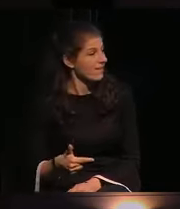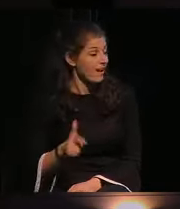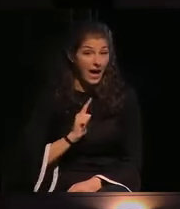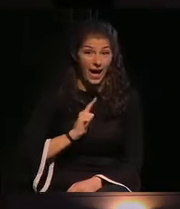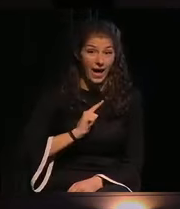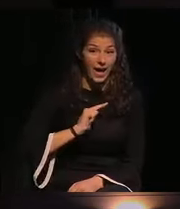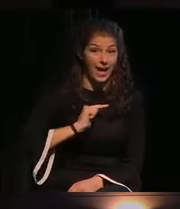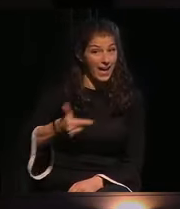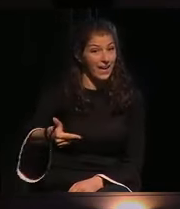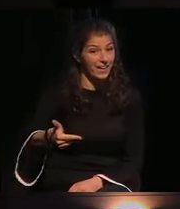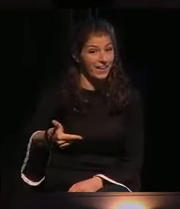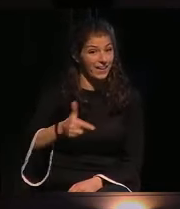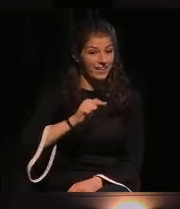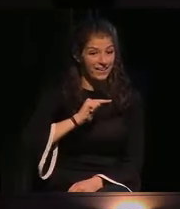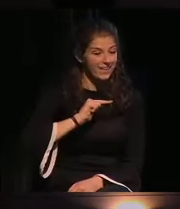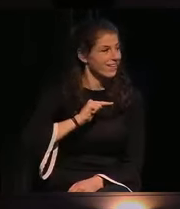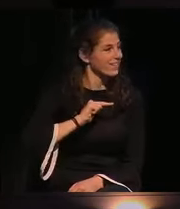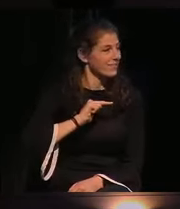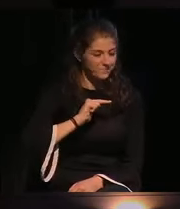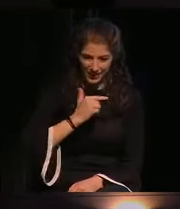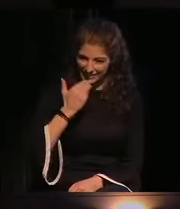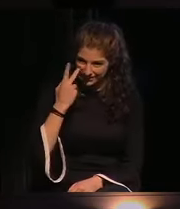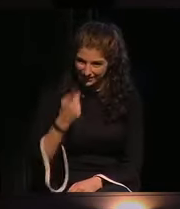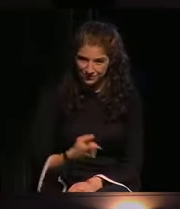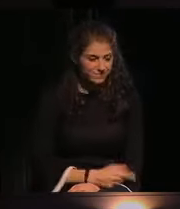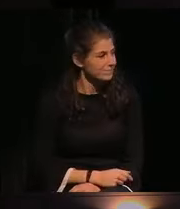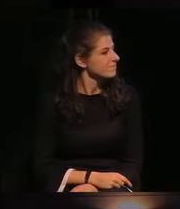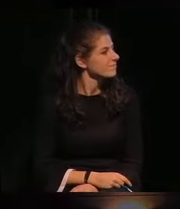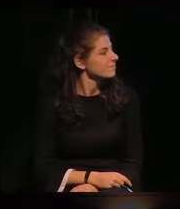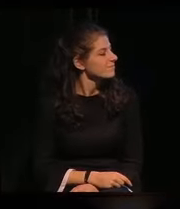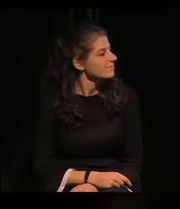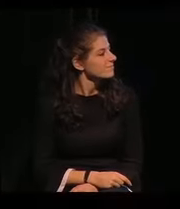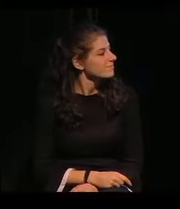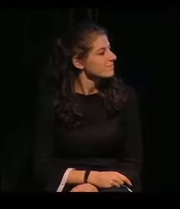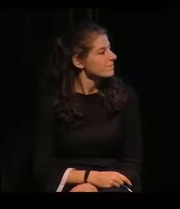Aiko. Well done to you.